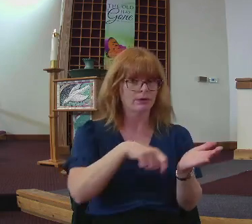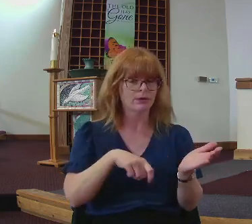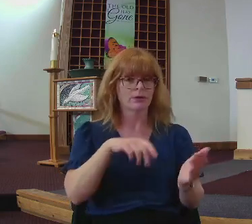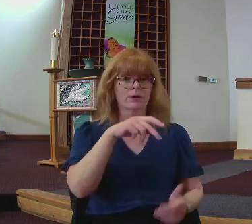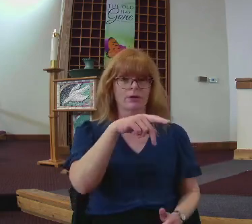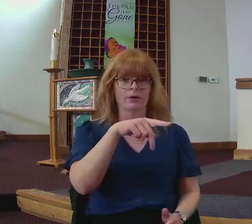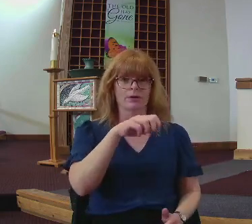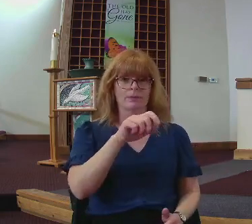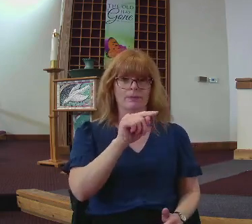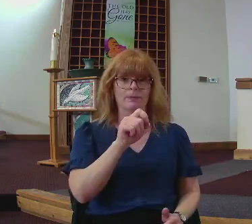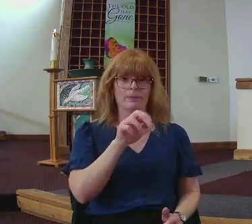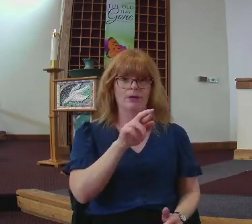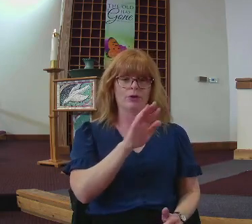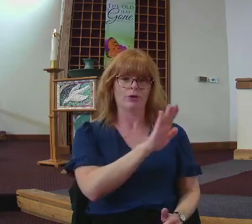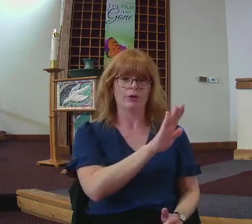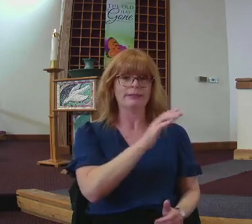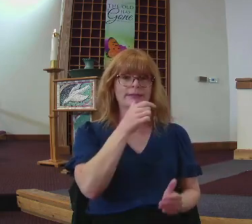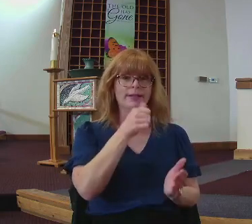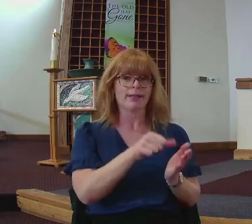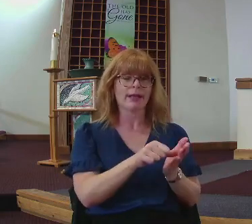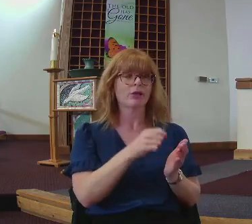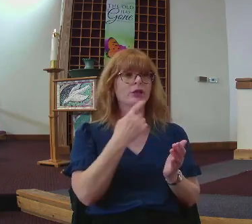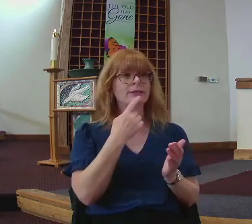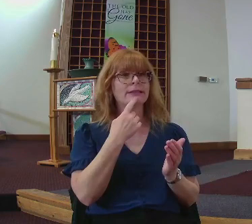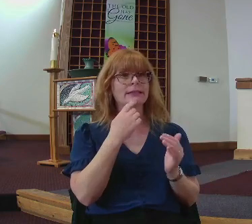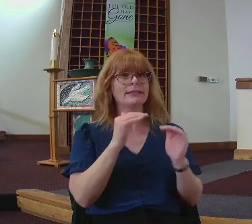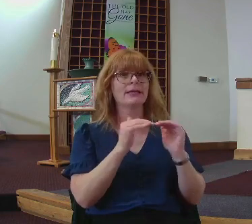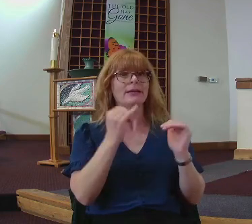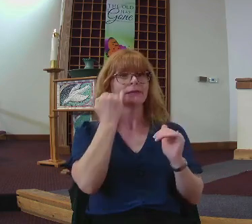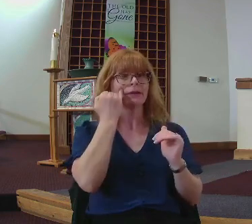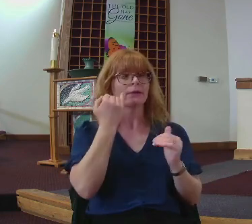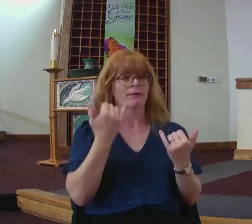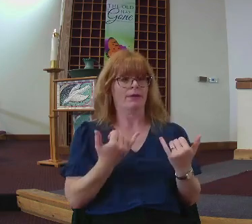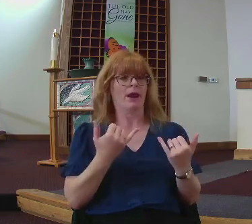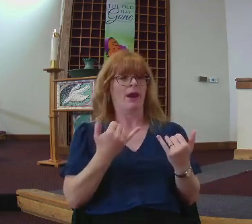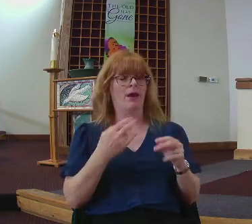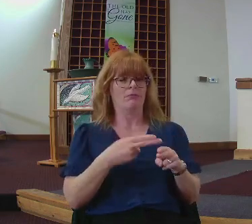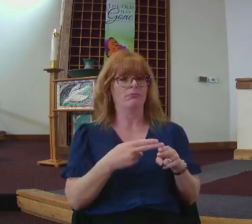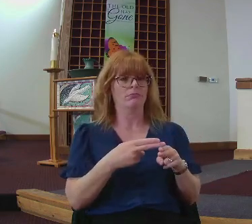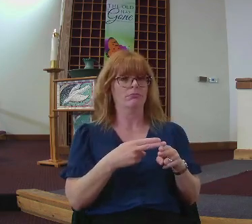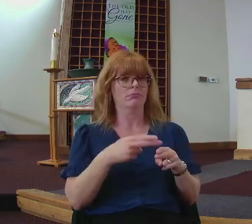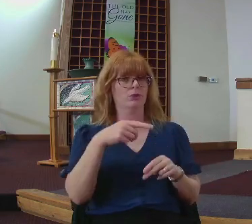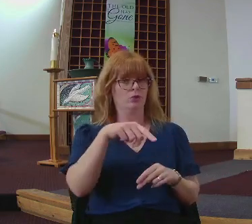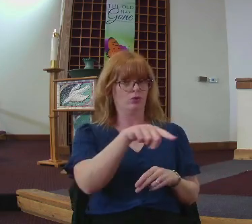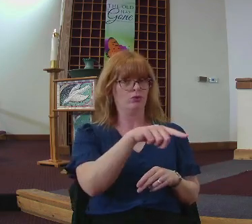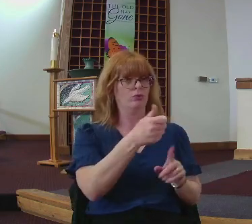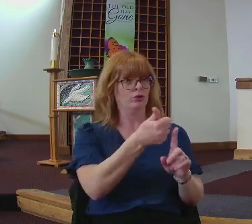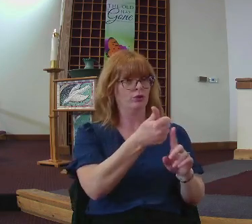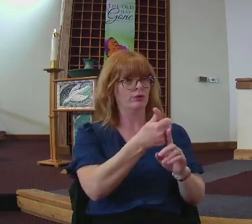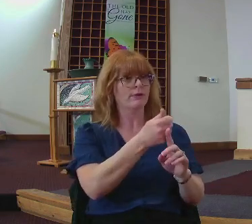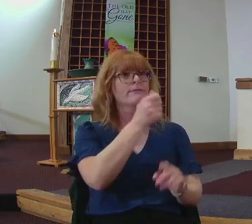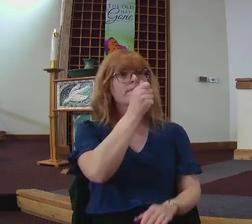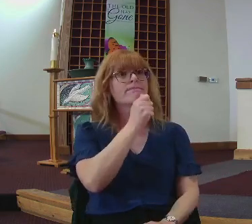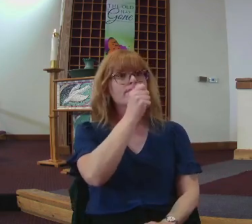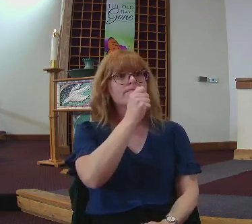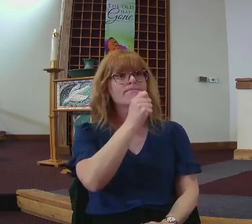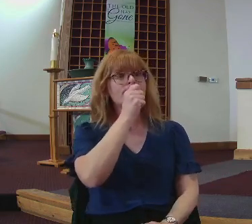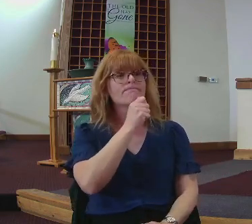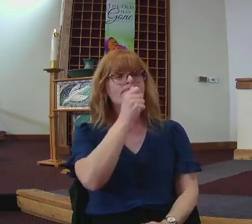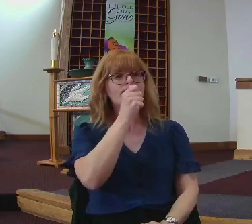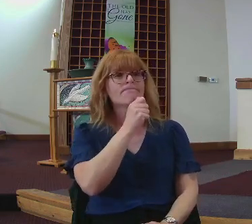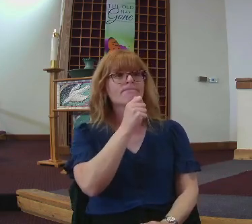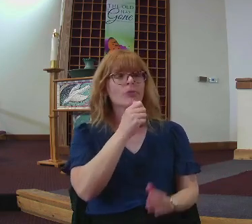to us, said, even if now for a little while you have had to suffer various